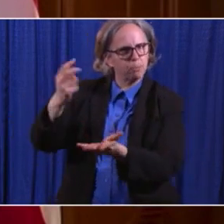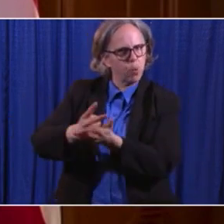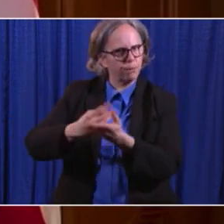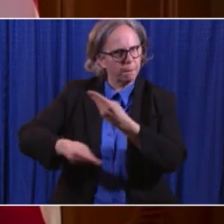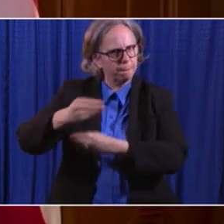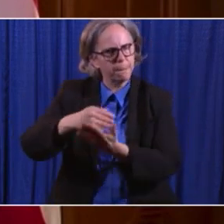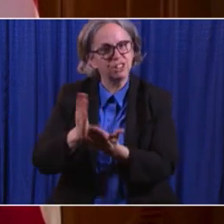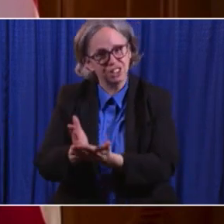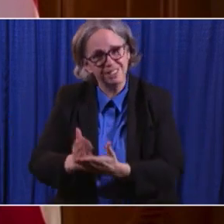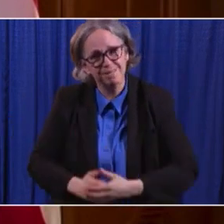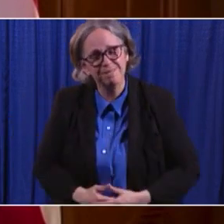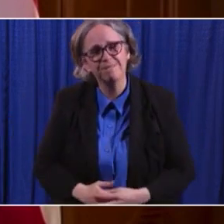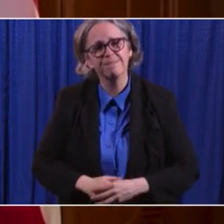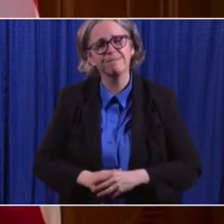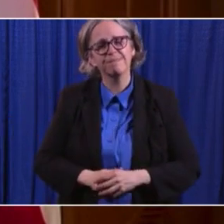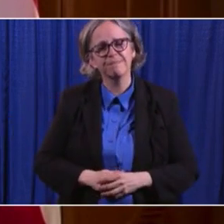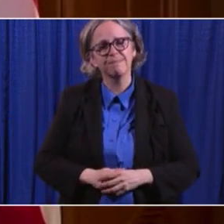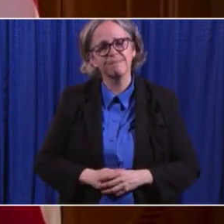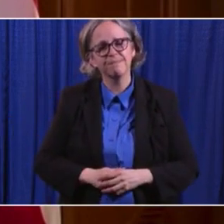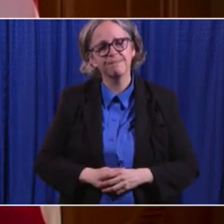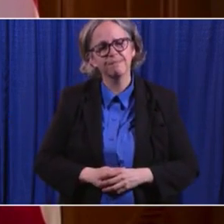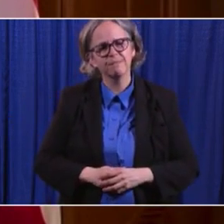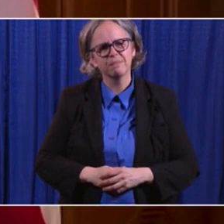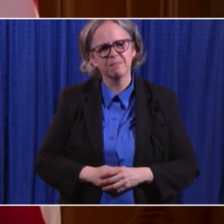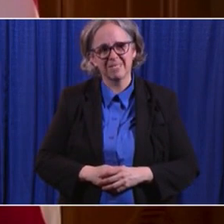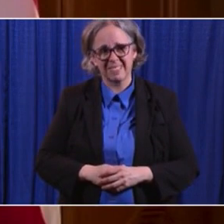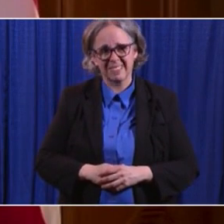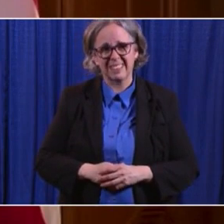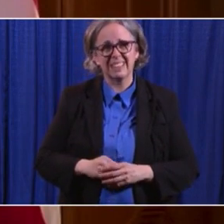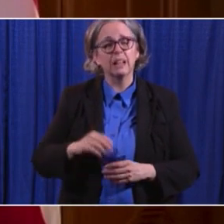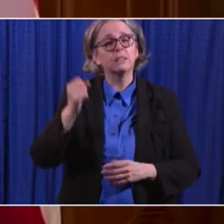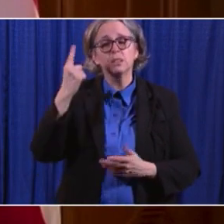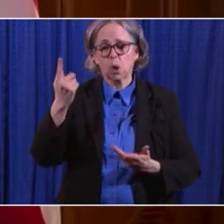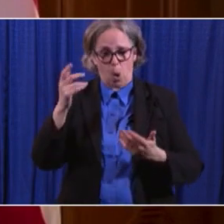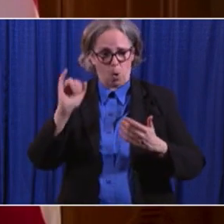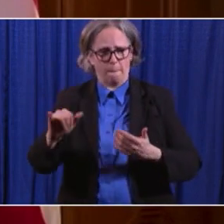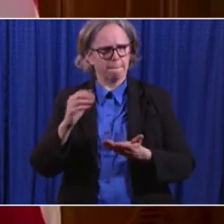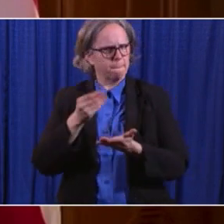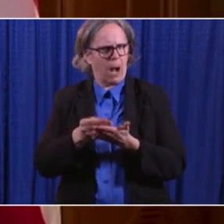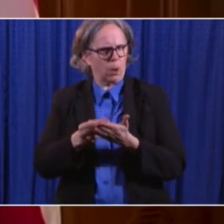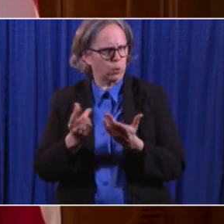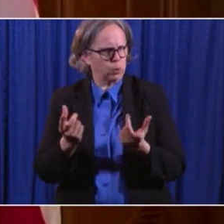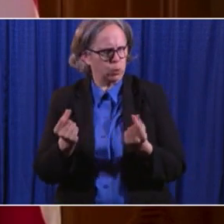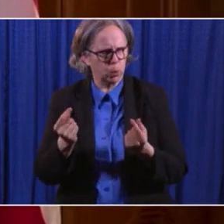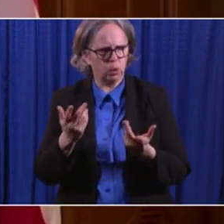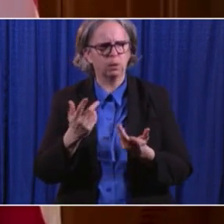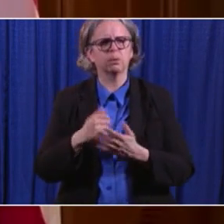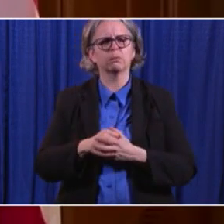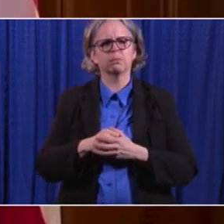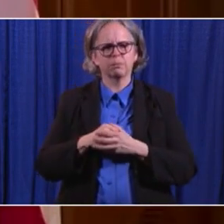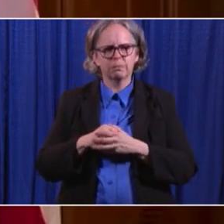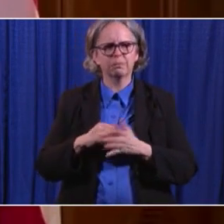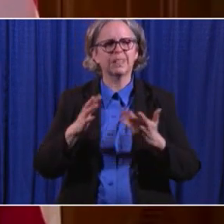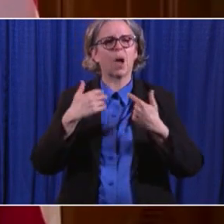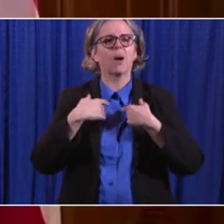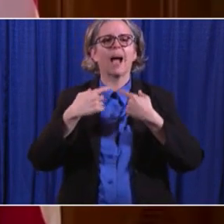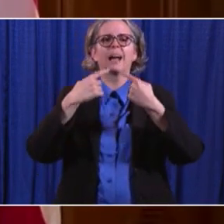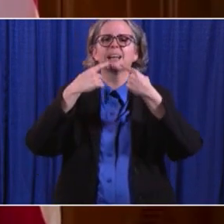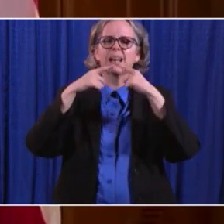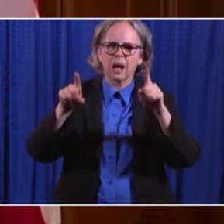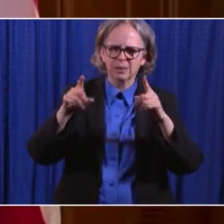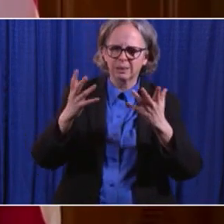Thanks to those resources, our administration has funded and helped coordinate the care of more than 450 young